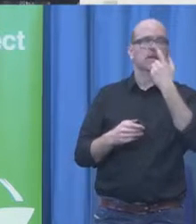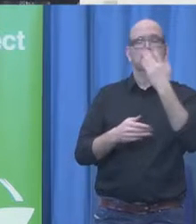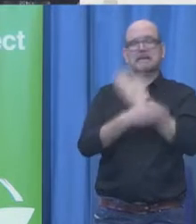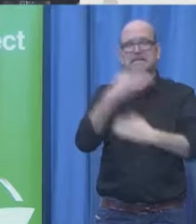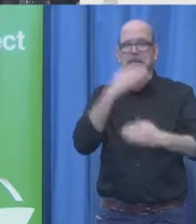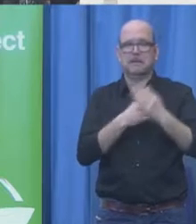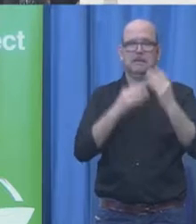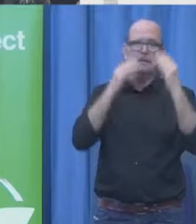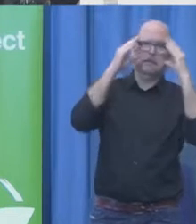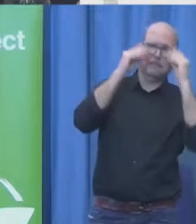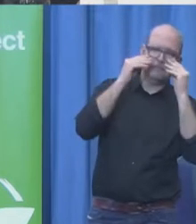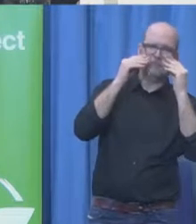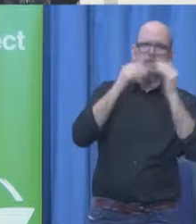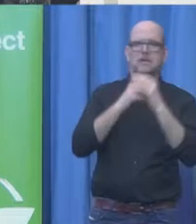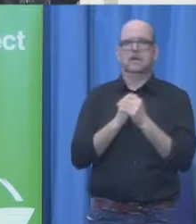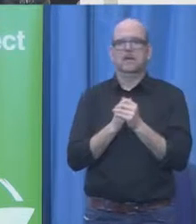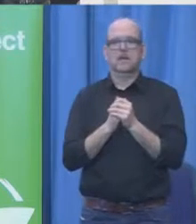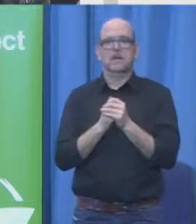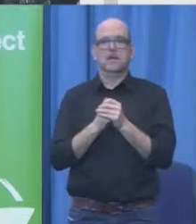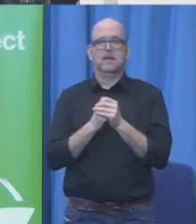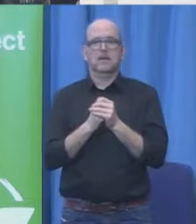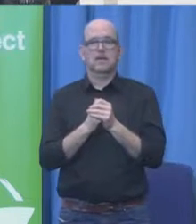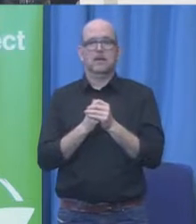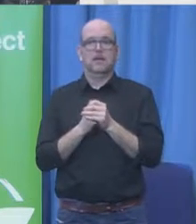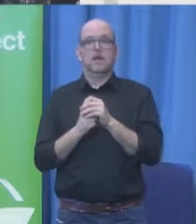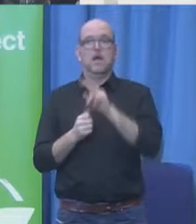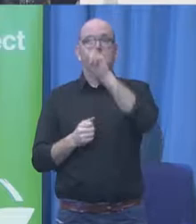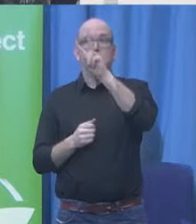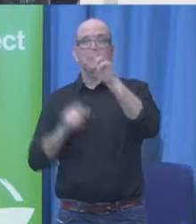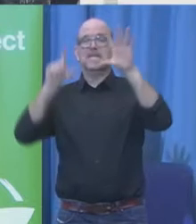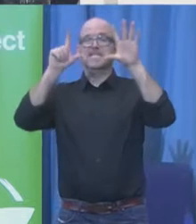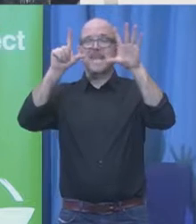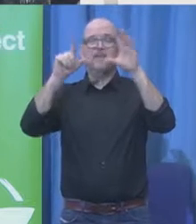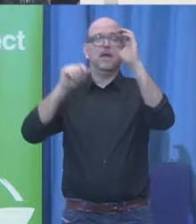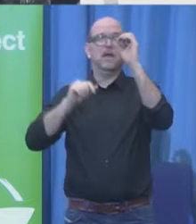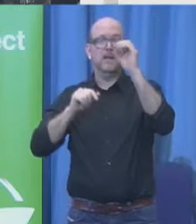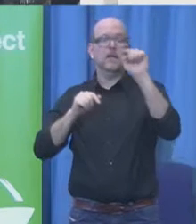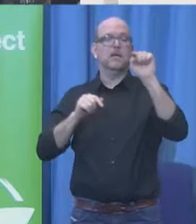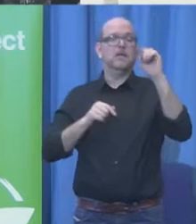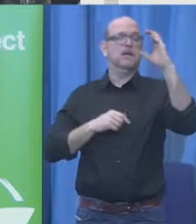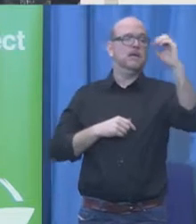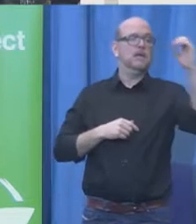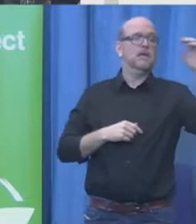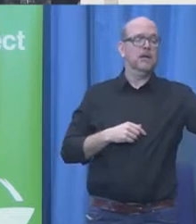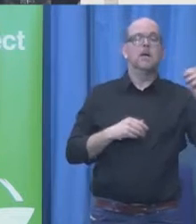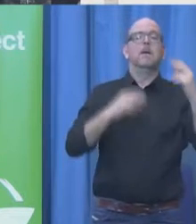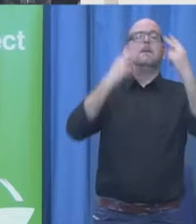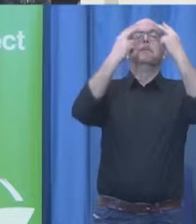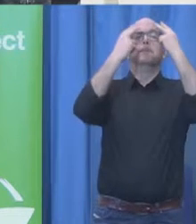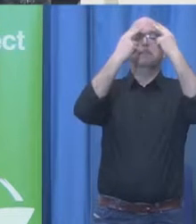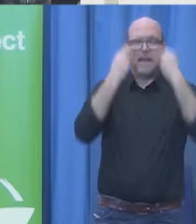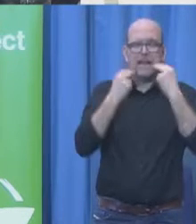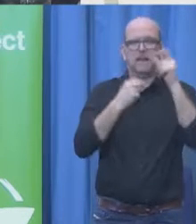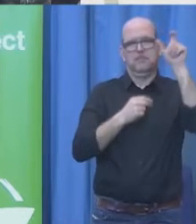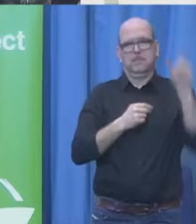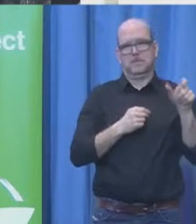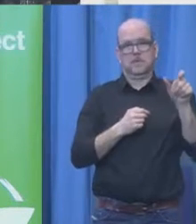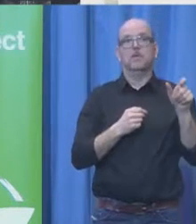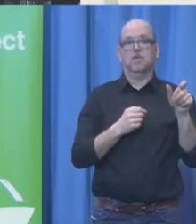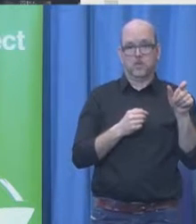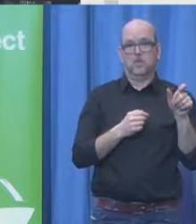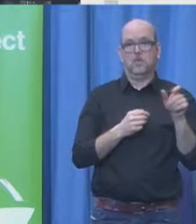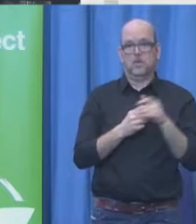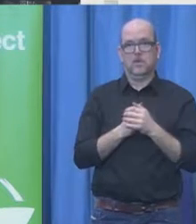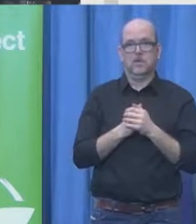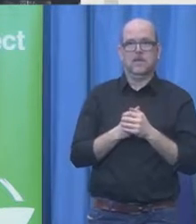not more, have disabilities. There are very, very few in Parliament. At the moment, I am the only member of either